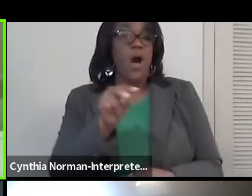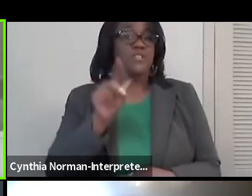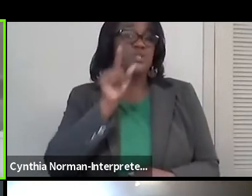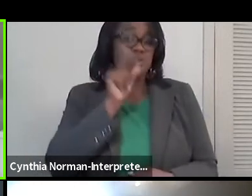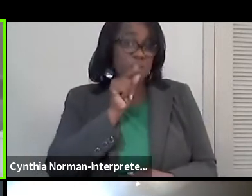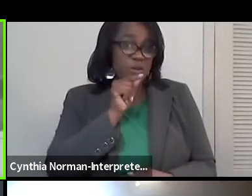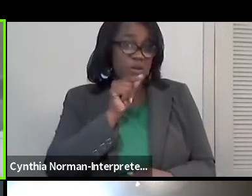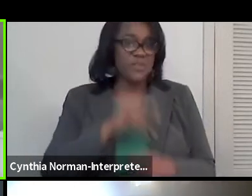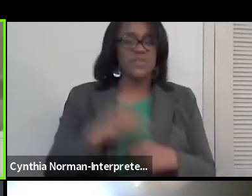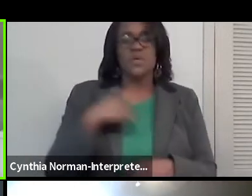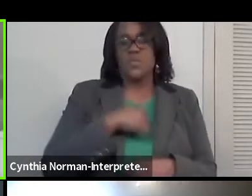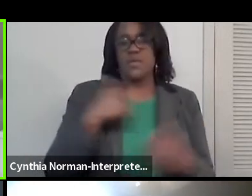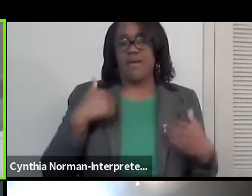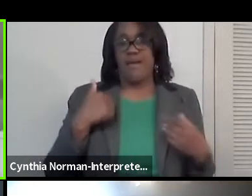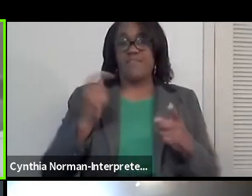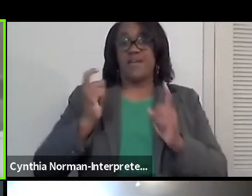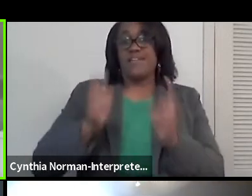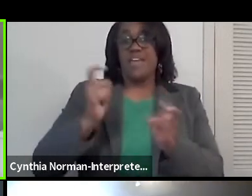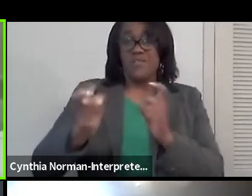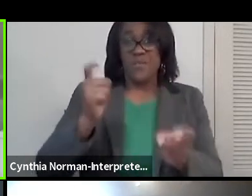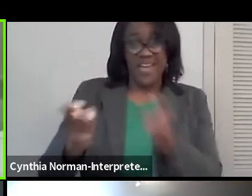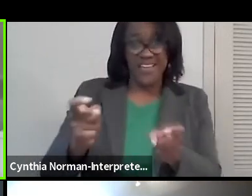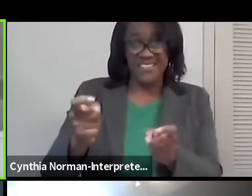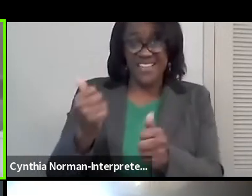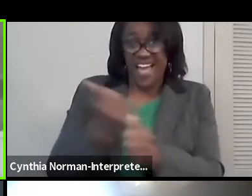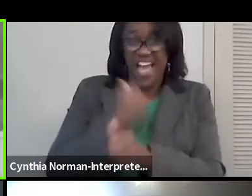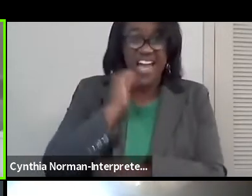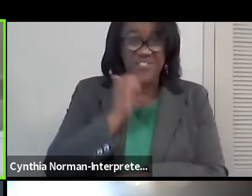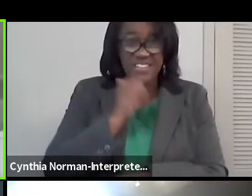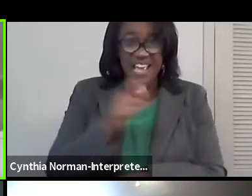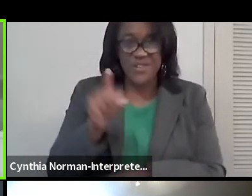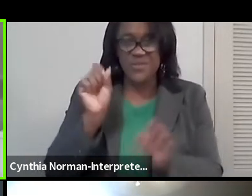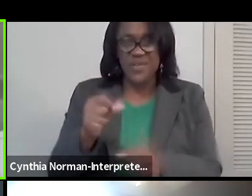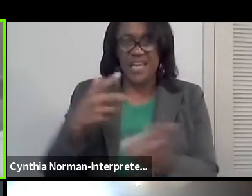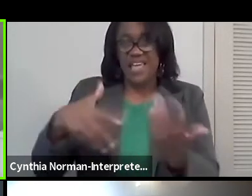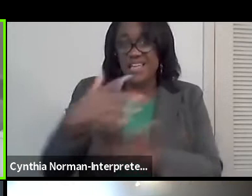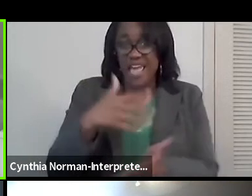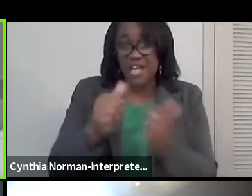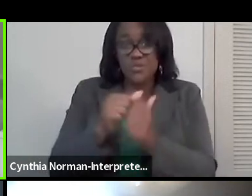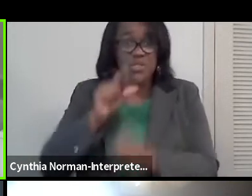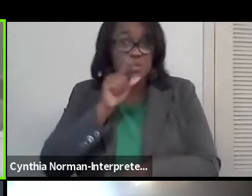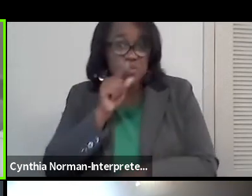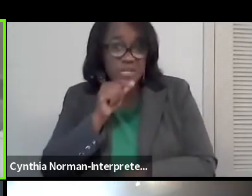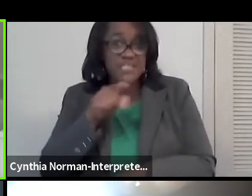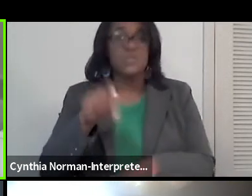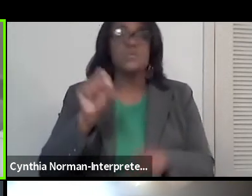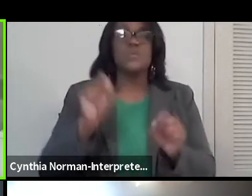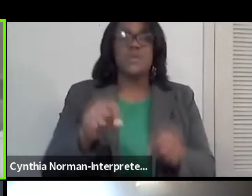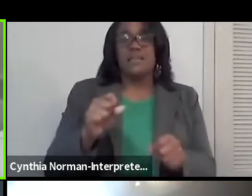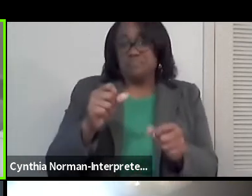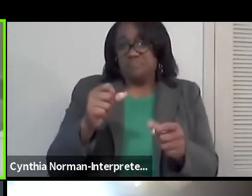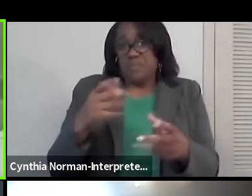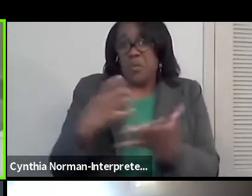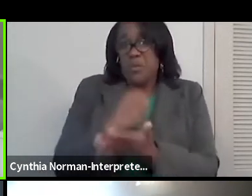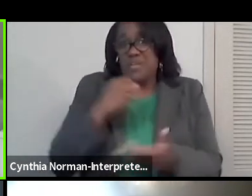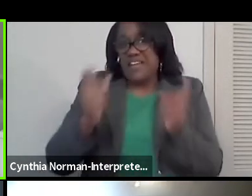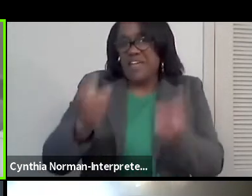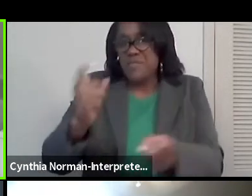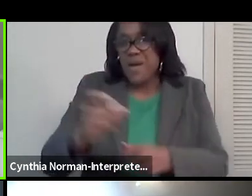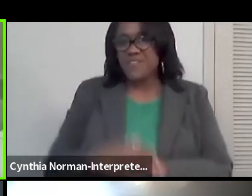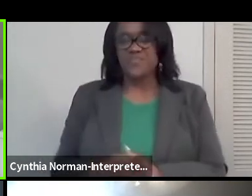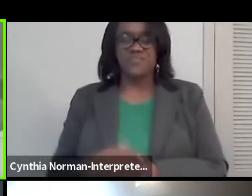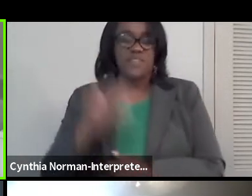We have giveaways every single day that you can just engage with the tweets and you'll be eligible for a giveaway. And